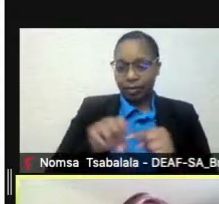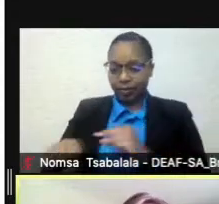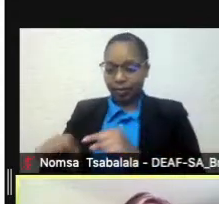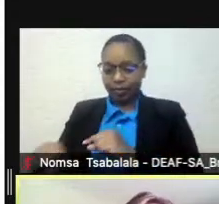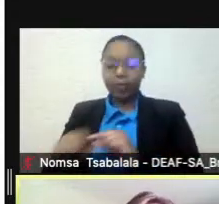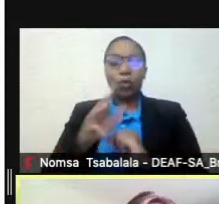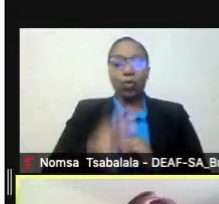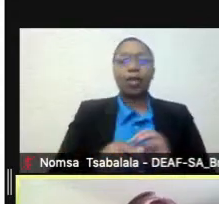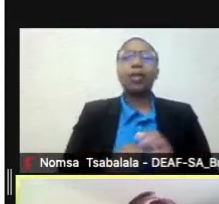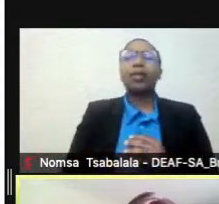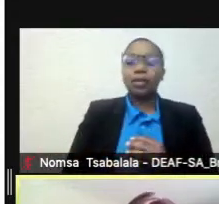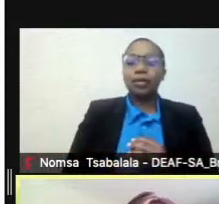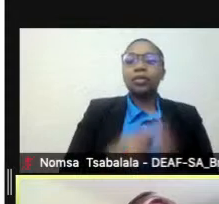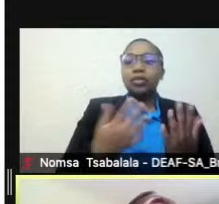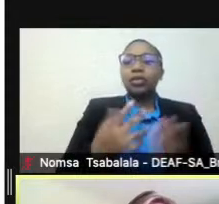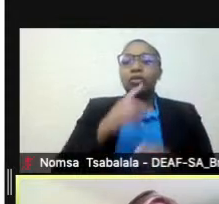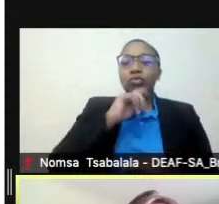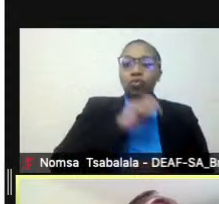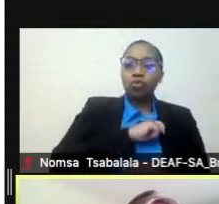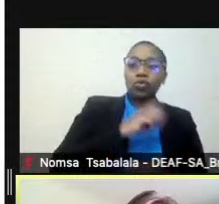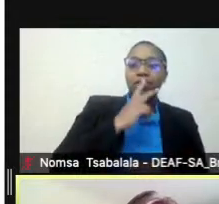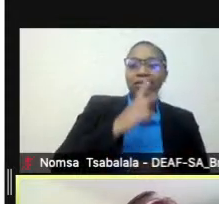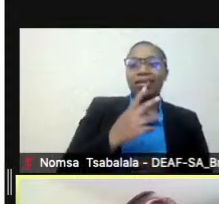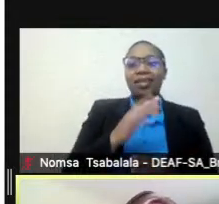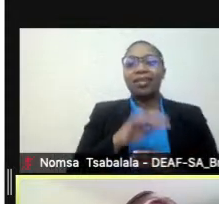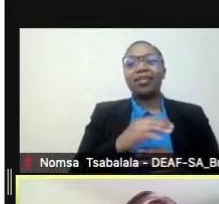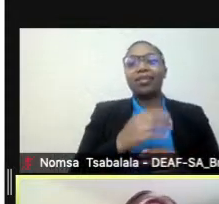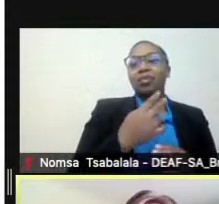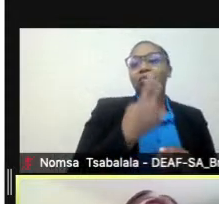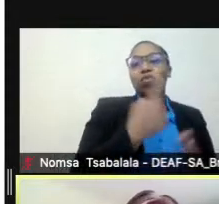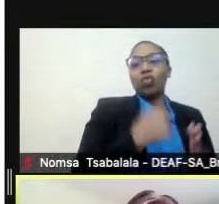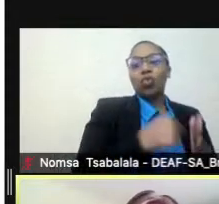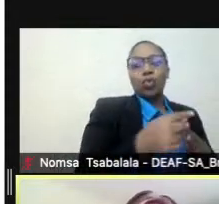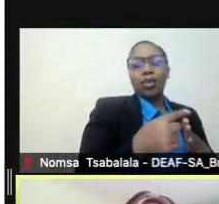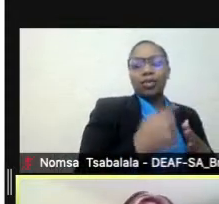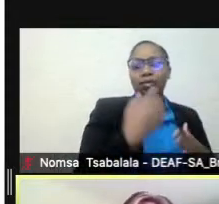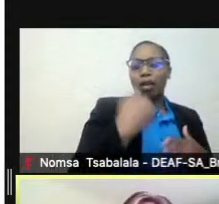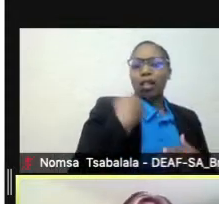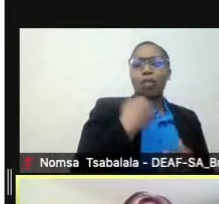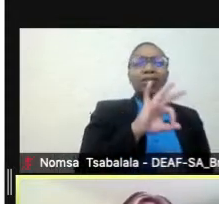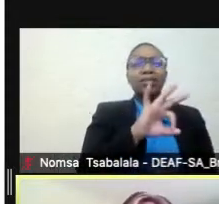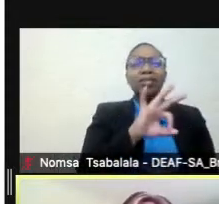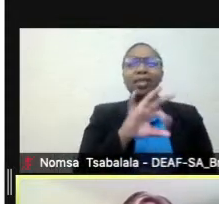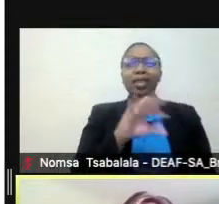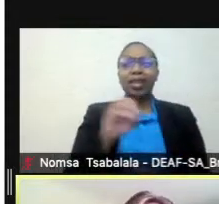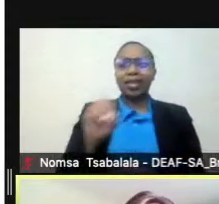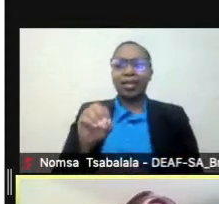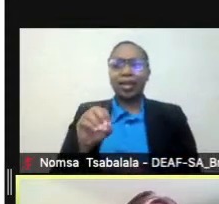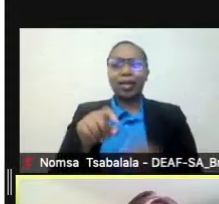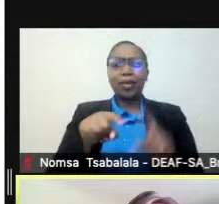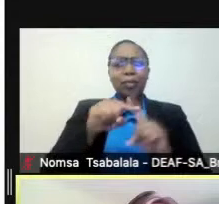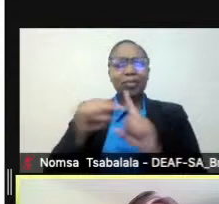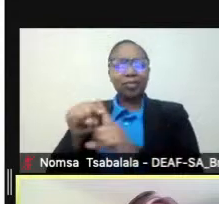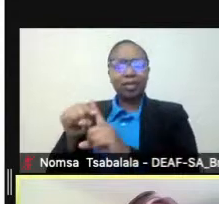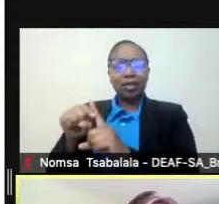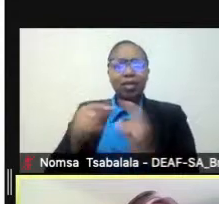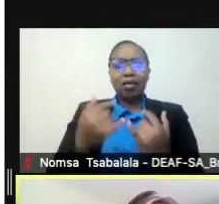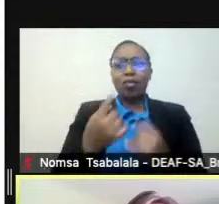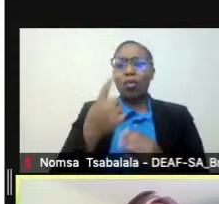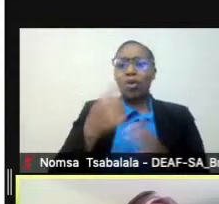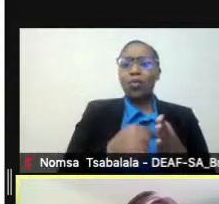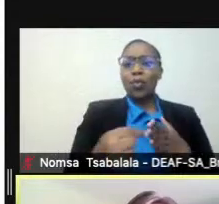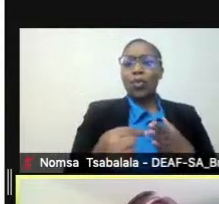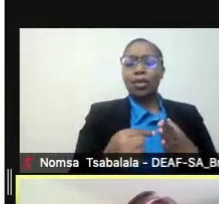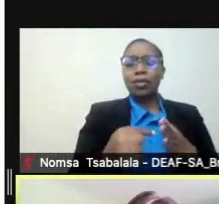of just over 300. In a week, this climbed to just over 1,000. And yesterday, our 7-day moving average